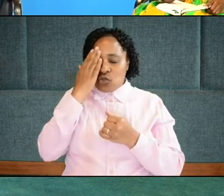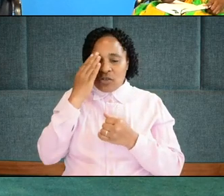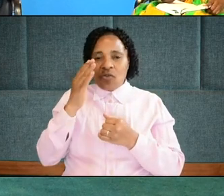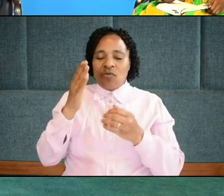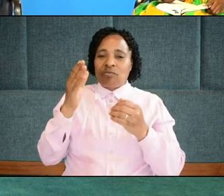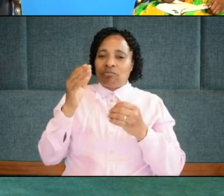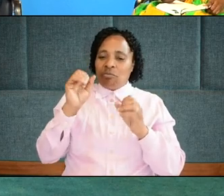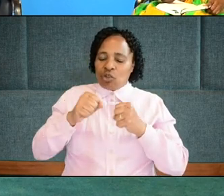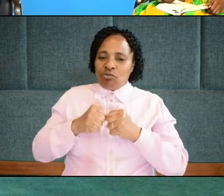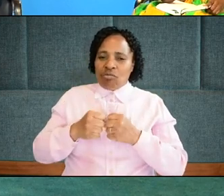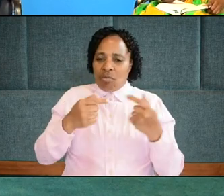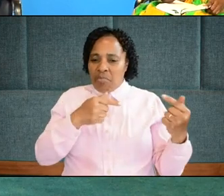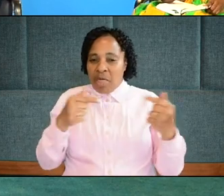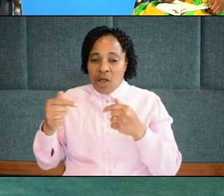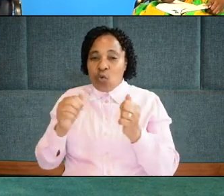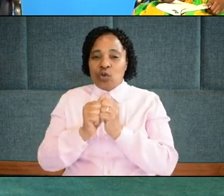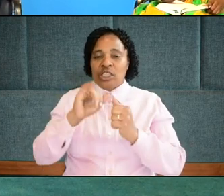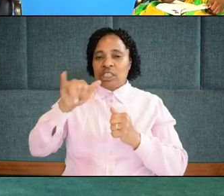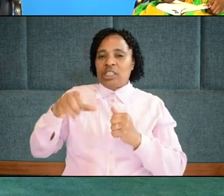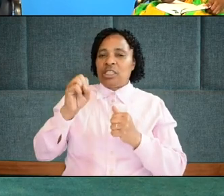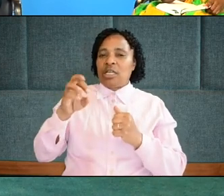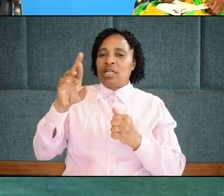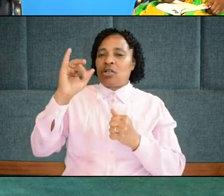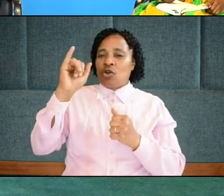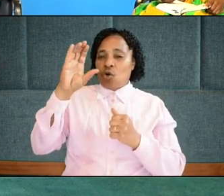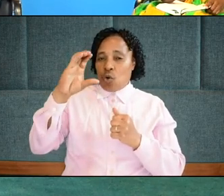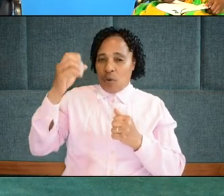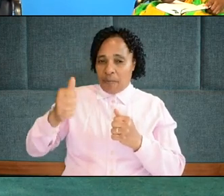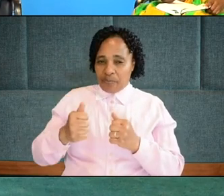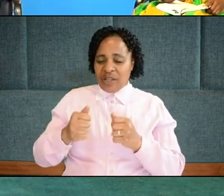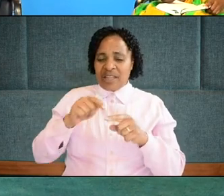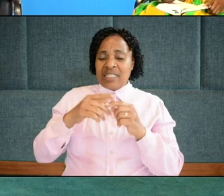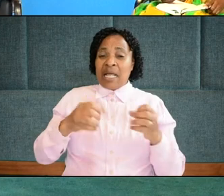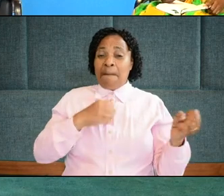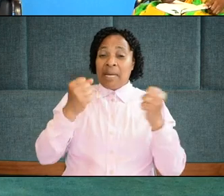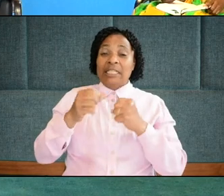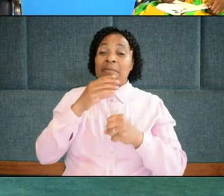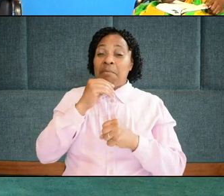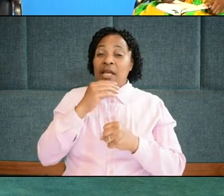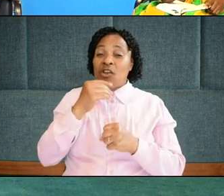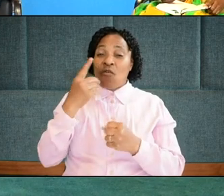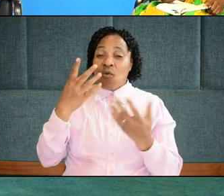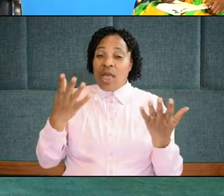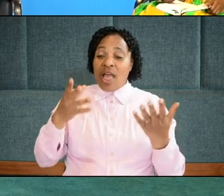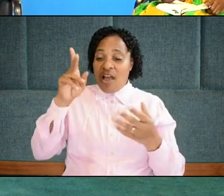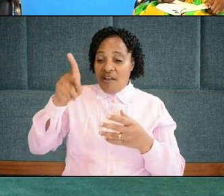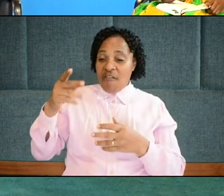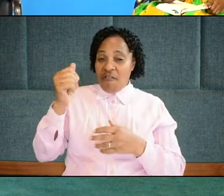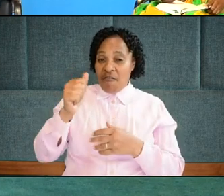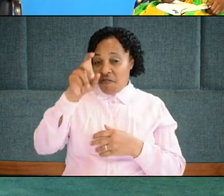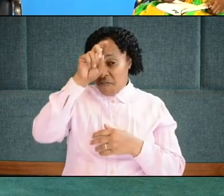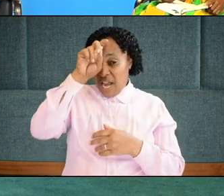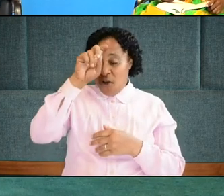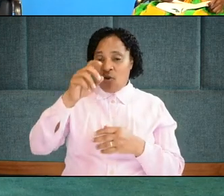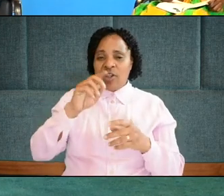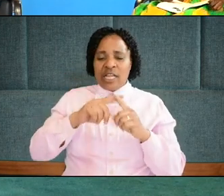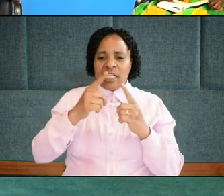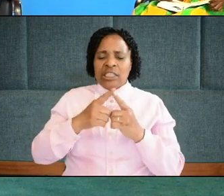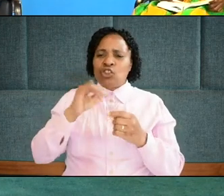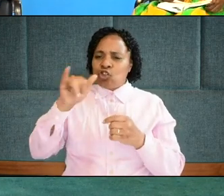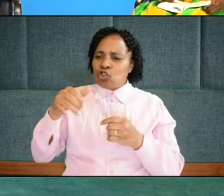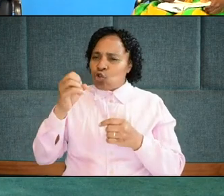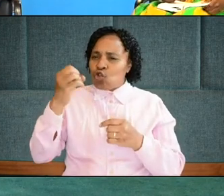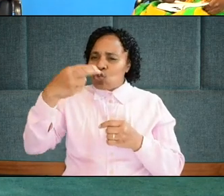given Jericho into your hands and its king and the mighty men of valor. And he goes on to say, you know, you'll defeat them, you'll attack them.